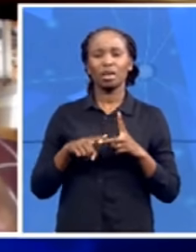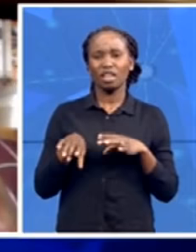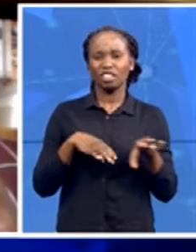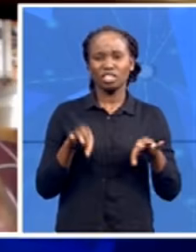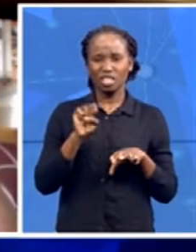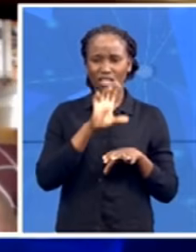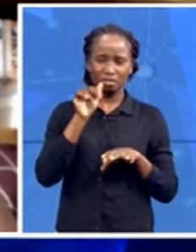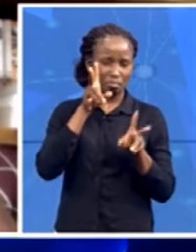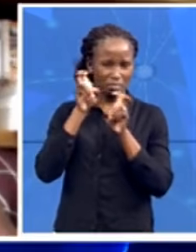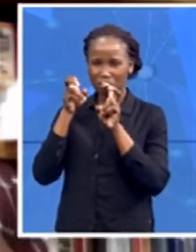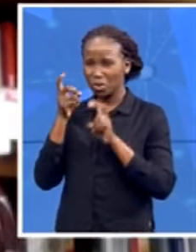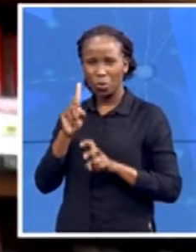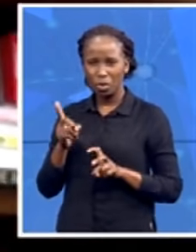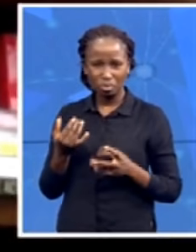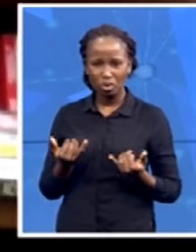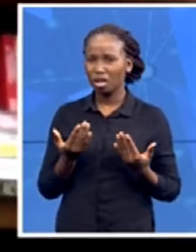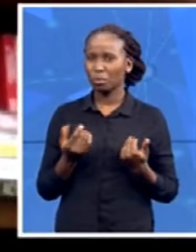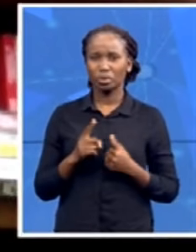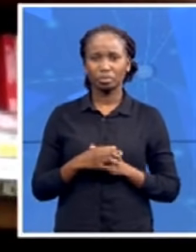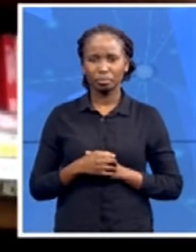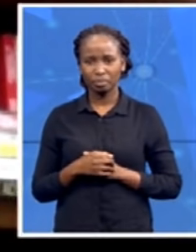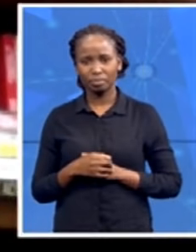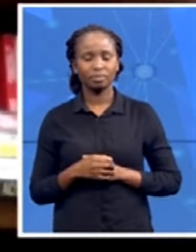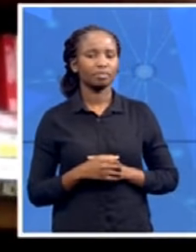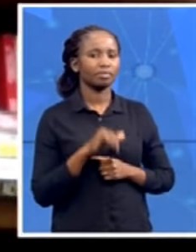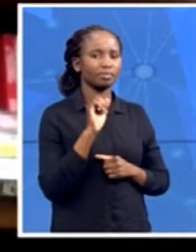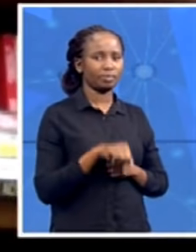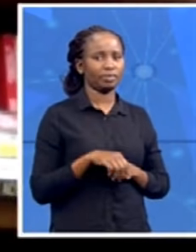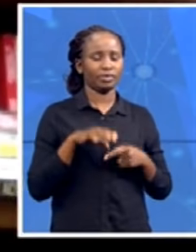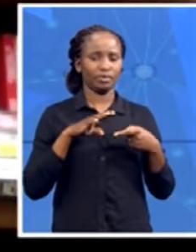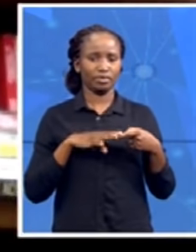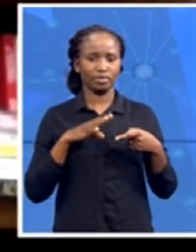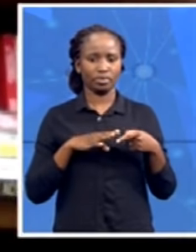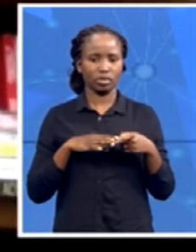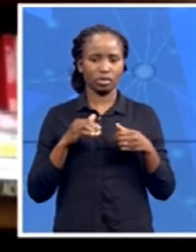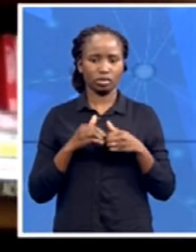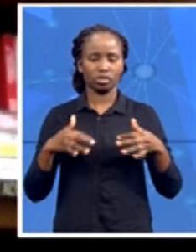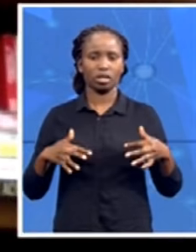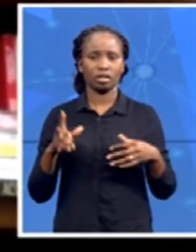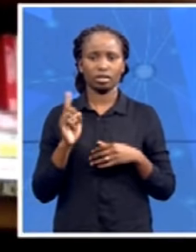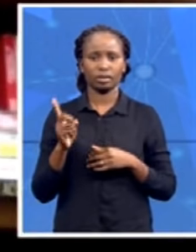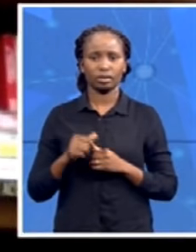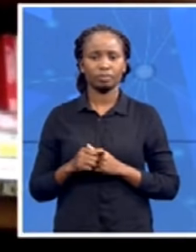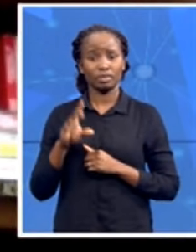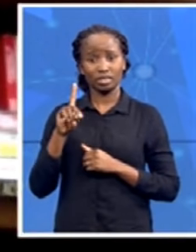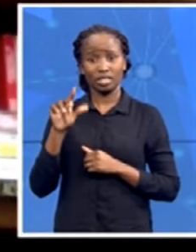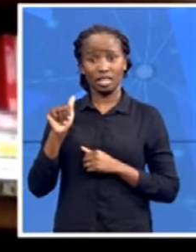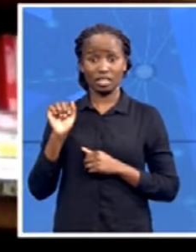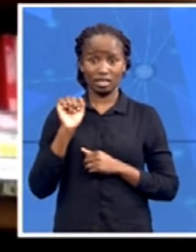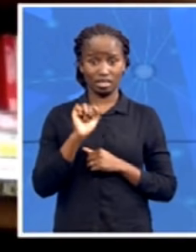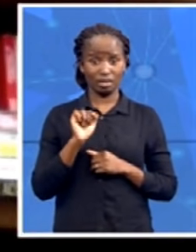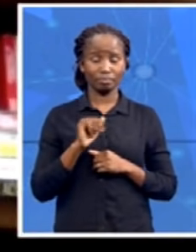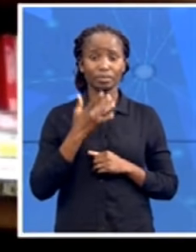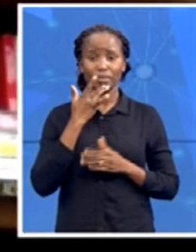me start with the one of the DA. It embeds itself